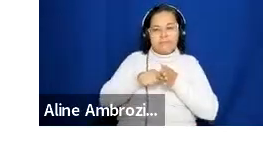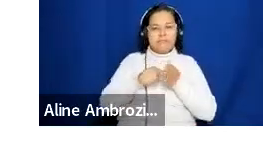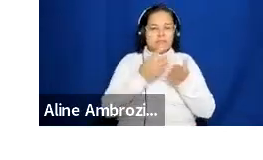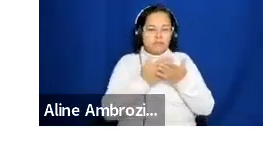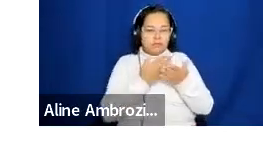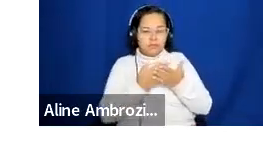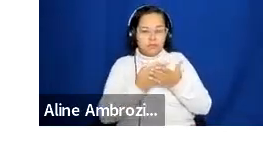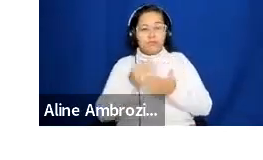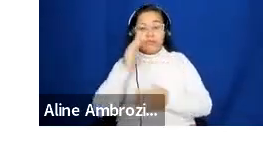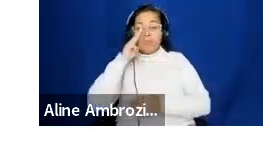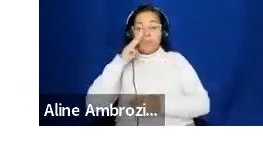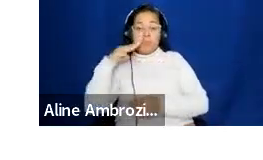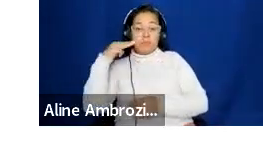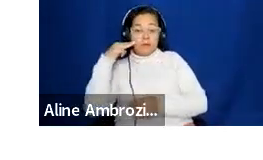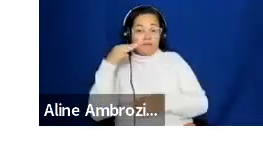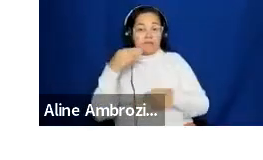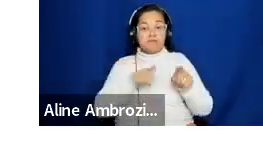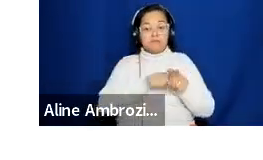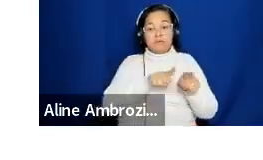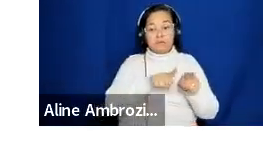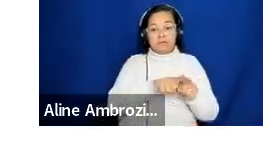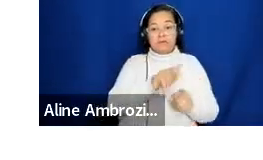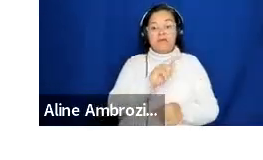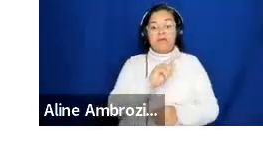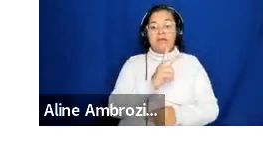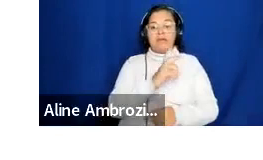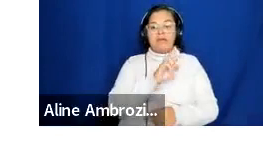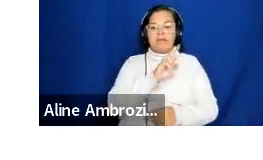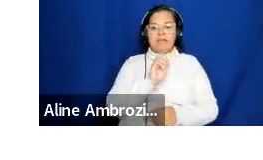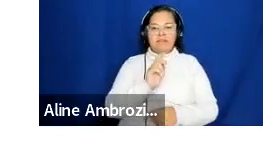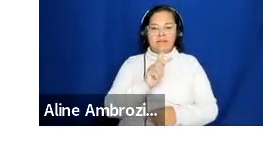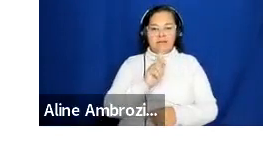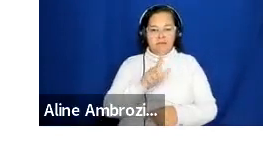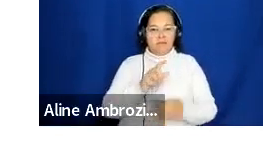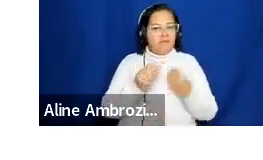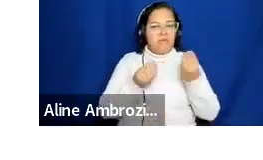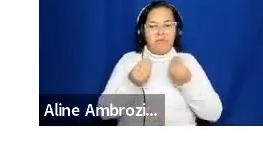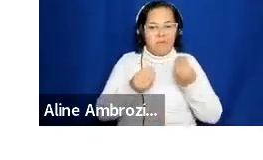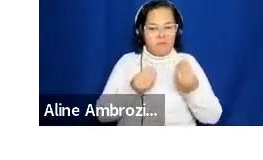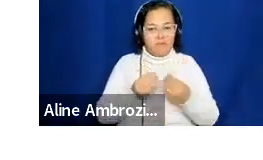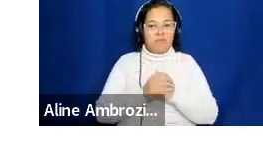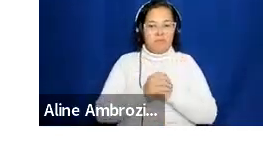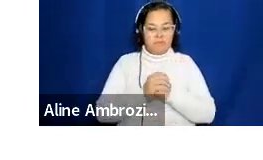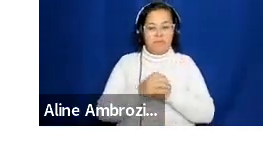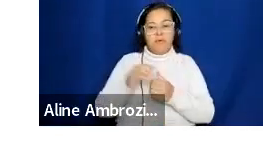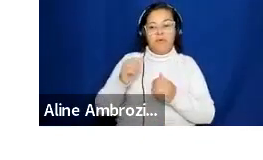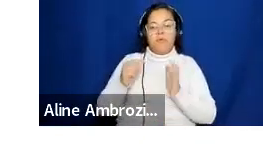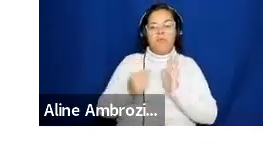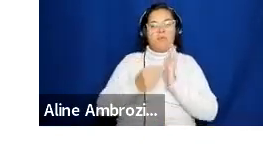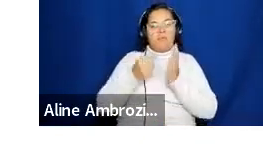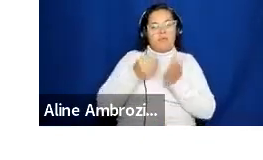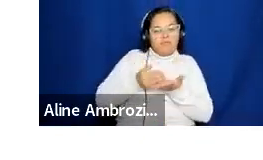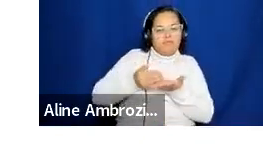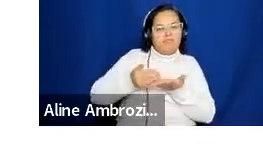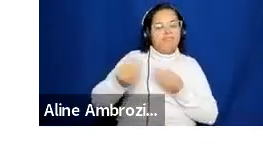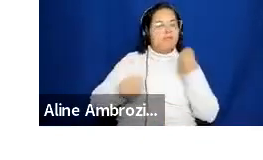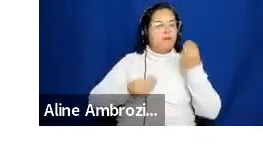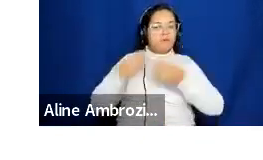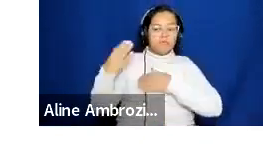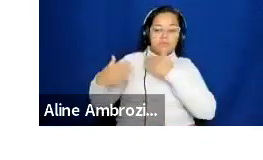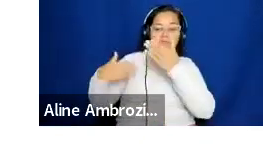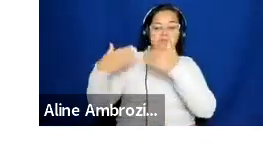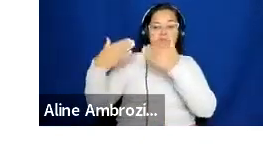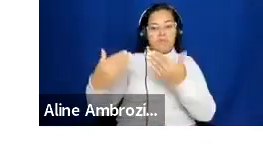What is the starting point for Vygotsky in terms of developing a conception of human development? What's the